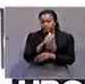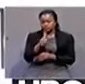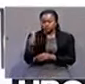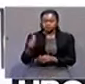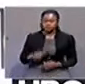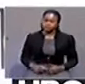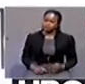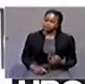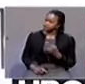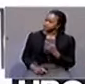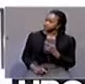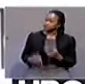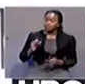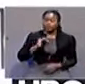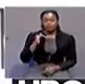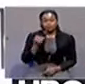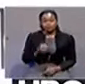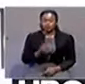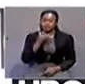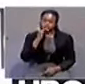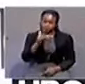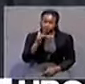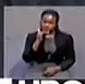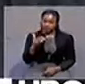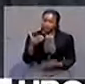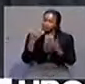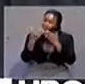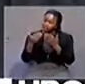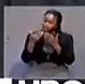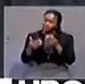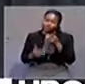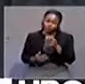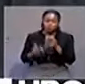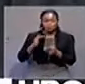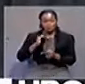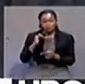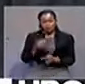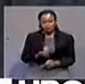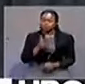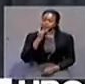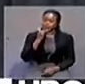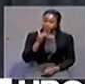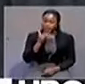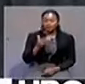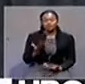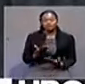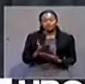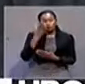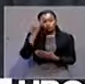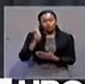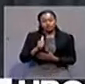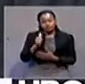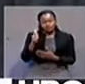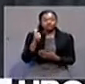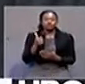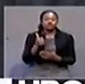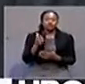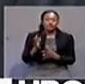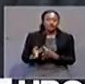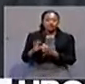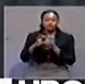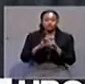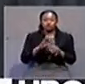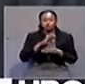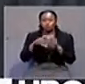you so much, Madam Speaker. And I thank you, Madam Speaker, for personally turning up at Kololo to join the rest of